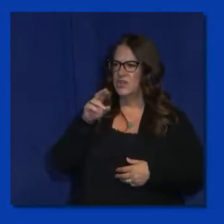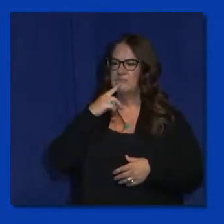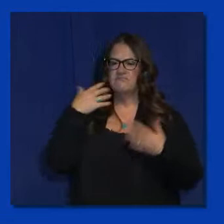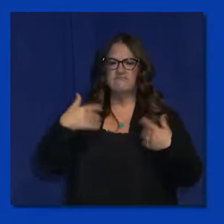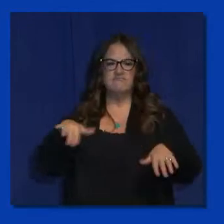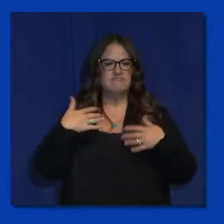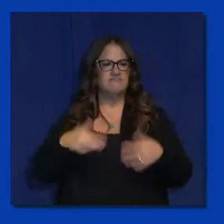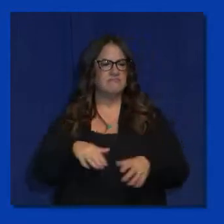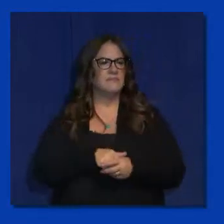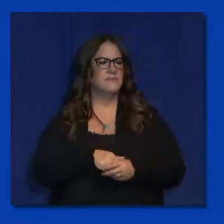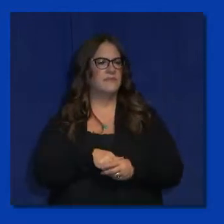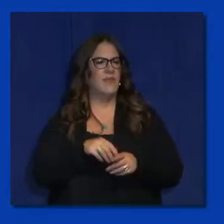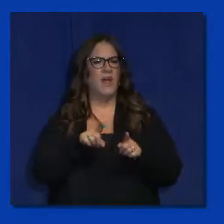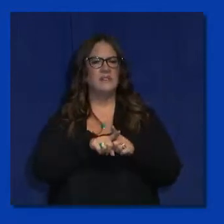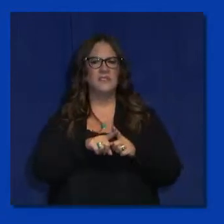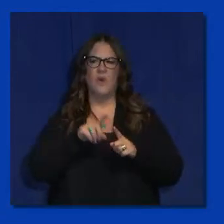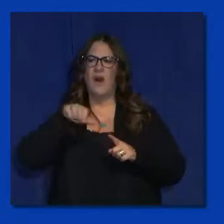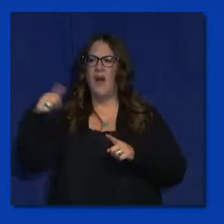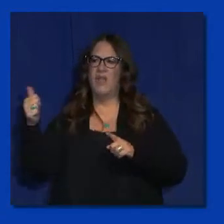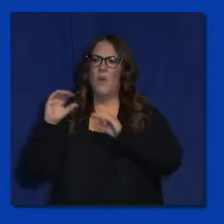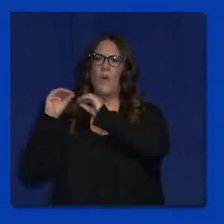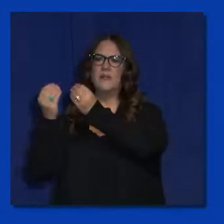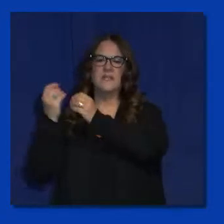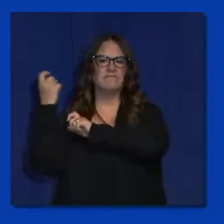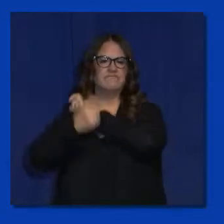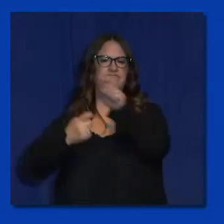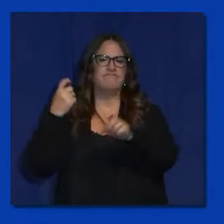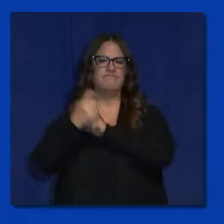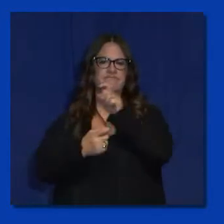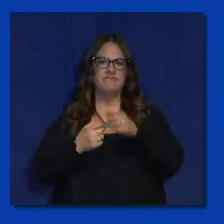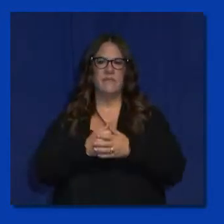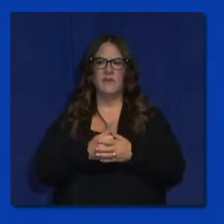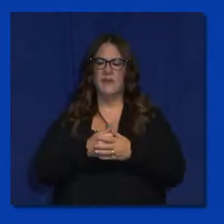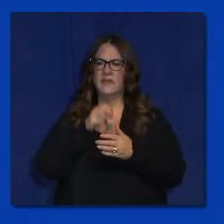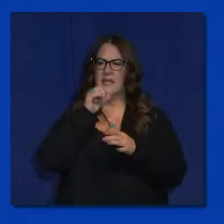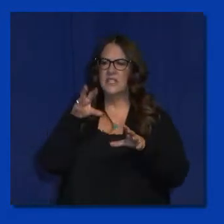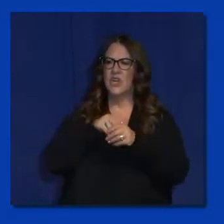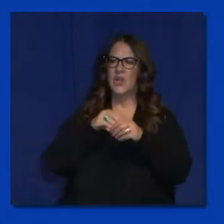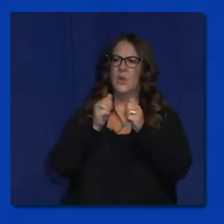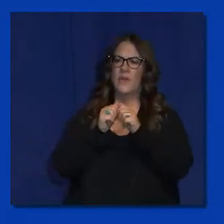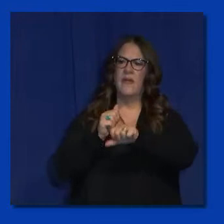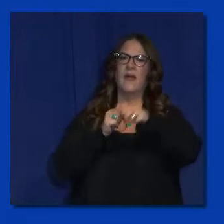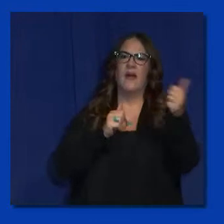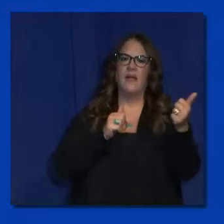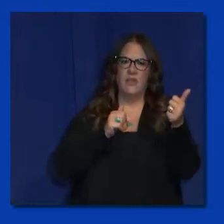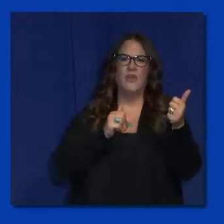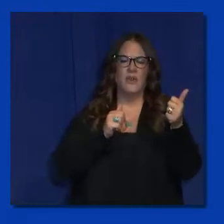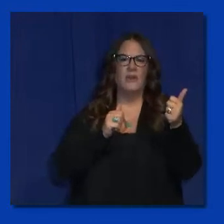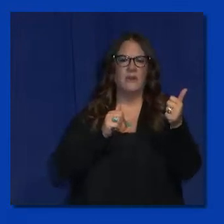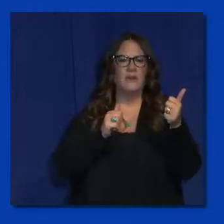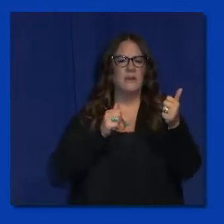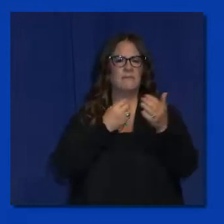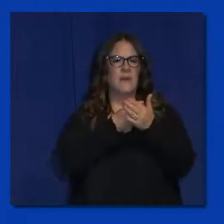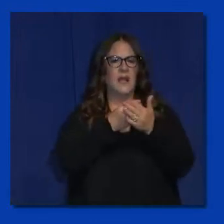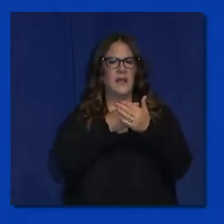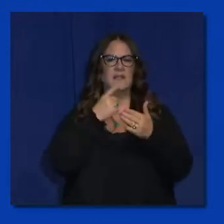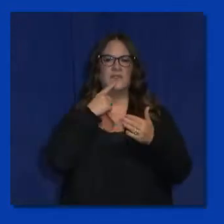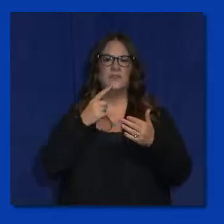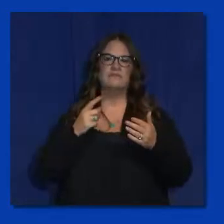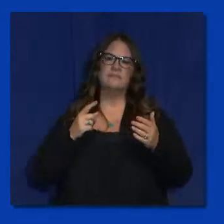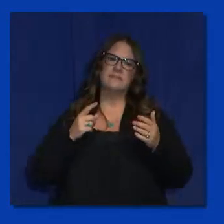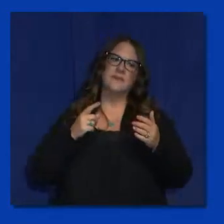So it's philanthropy, stepping up. That doesn't even include the $450 million we're using for capital investments to get those kitchens going so we can get fresh